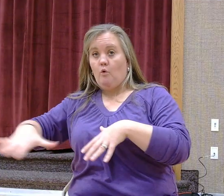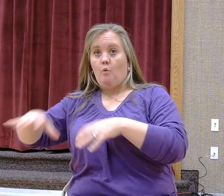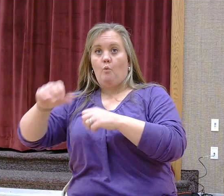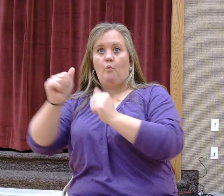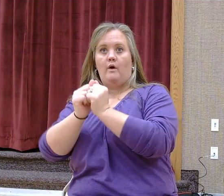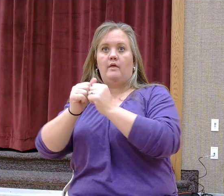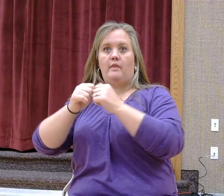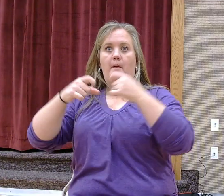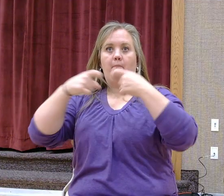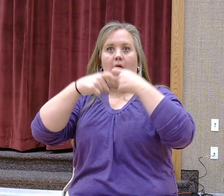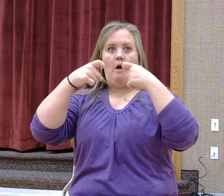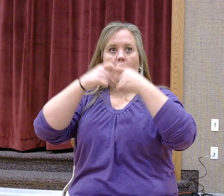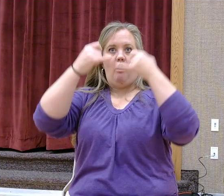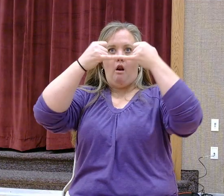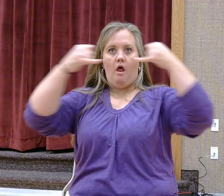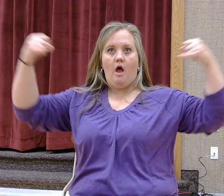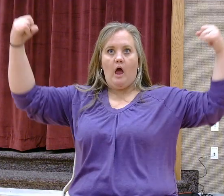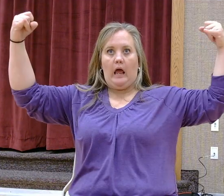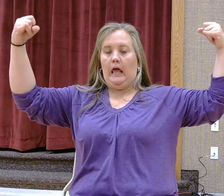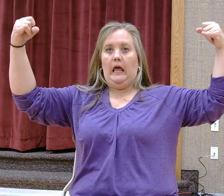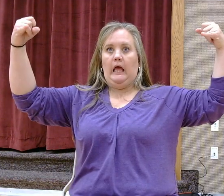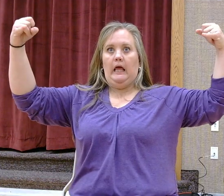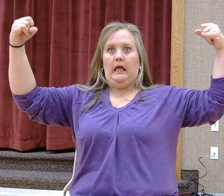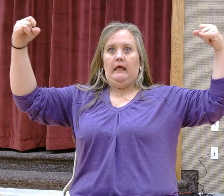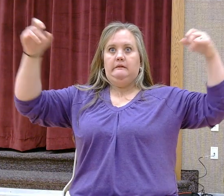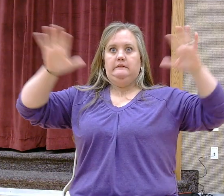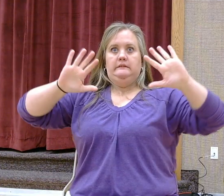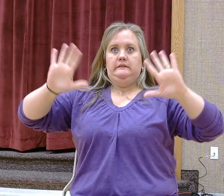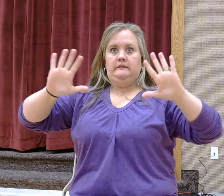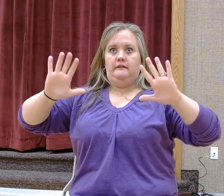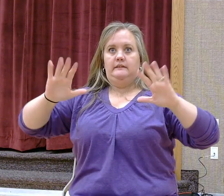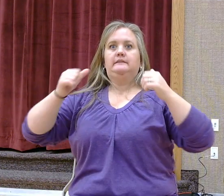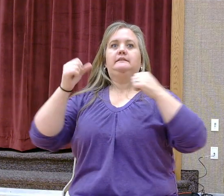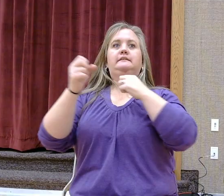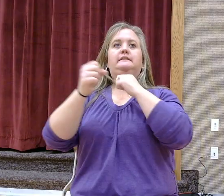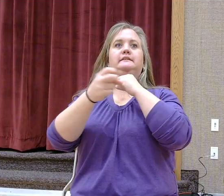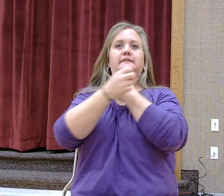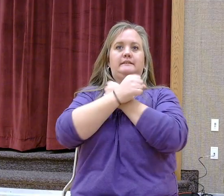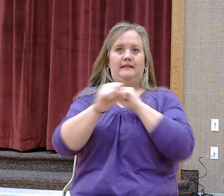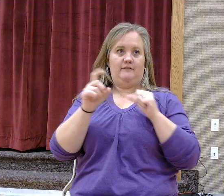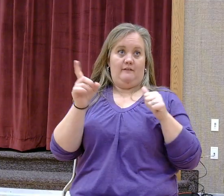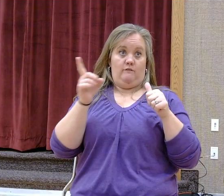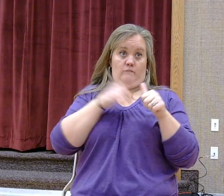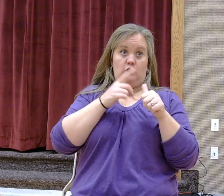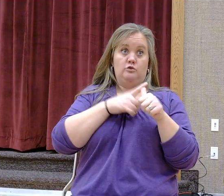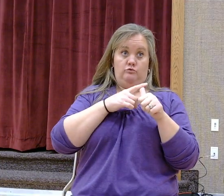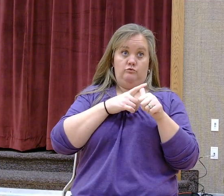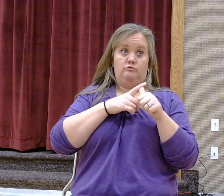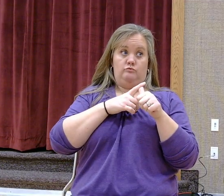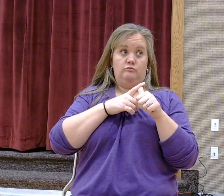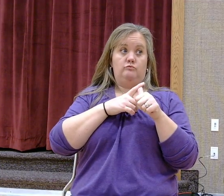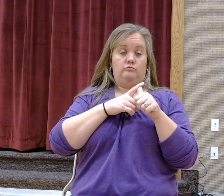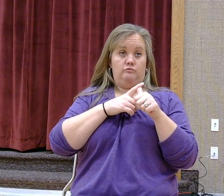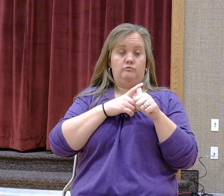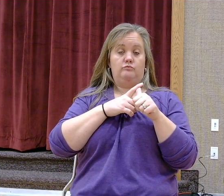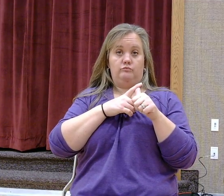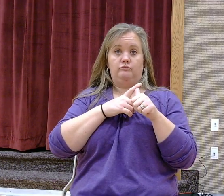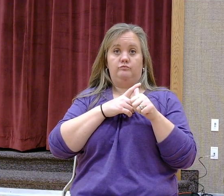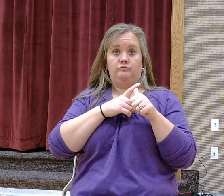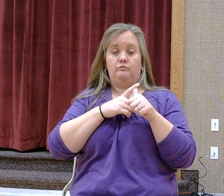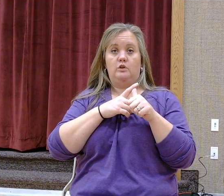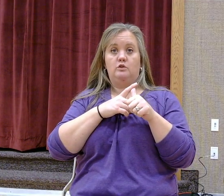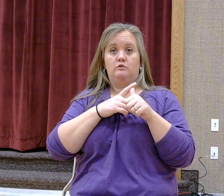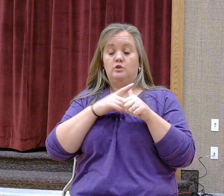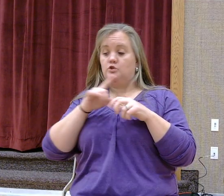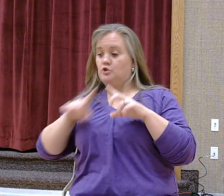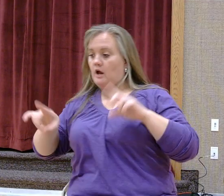line, obviously you're going to avoid that situation, right? Safety first is the biggest thing when it comes to CPR. So